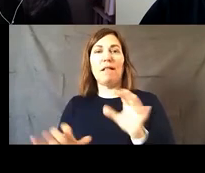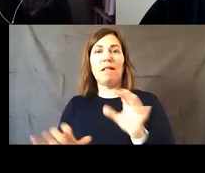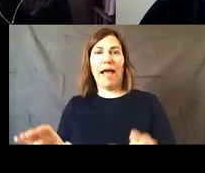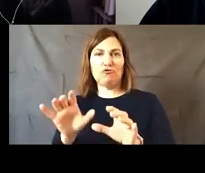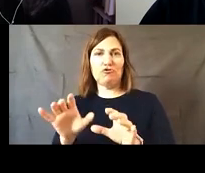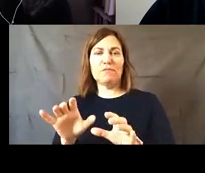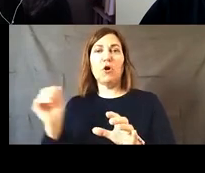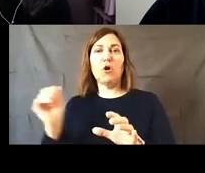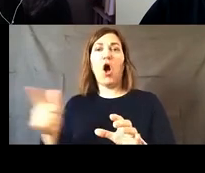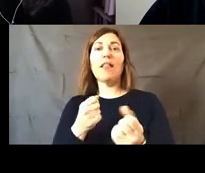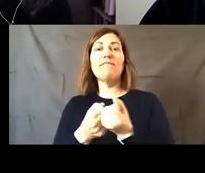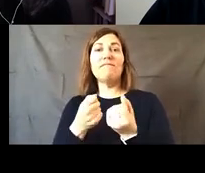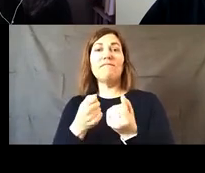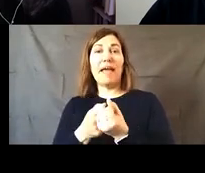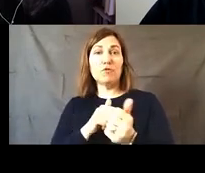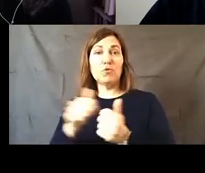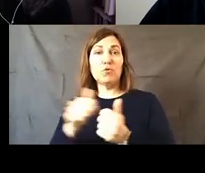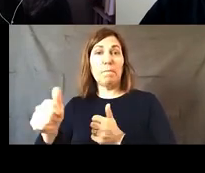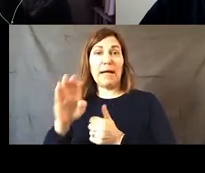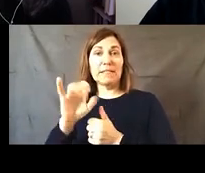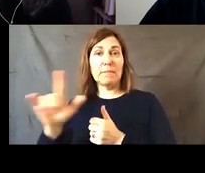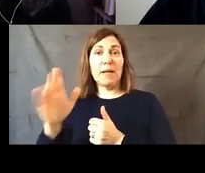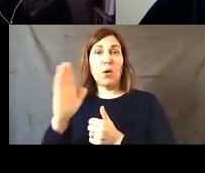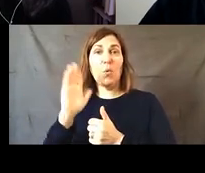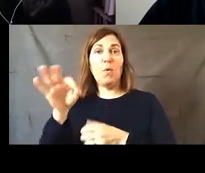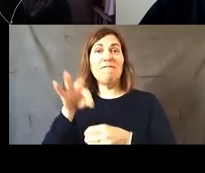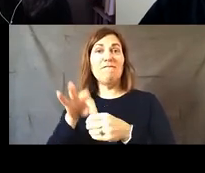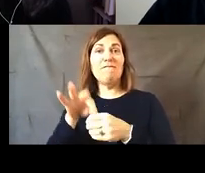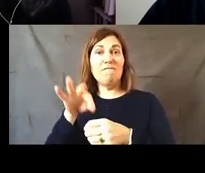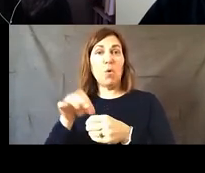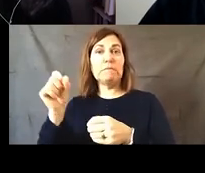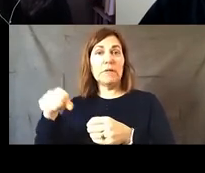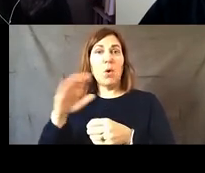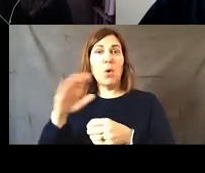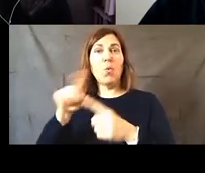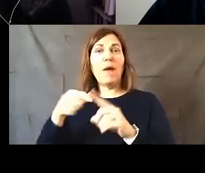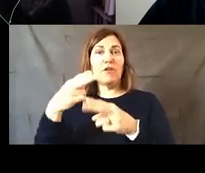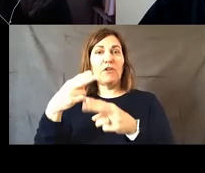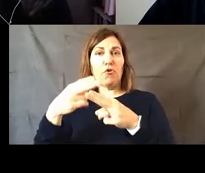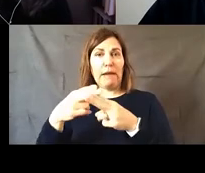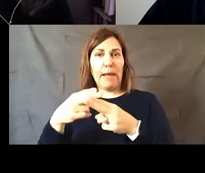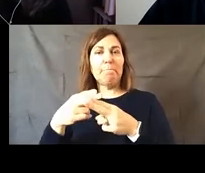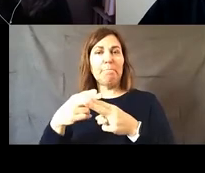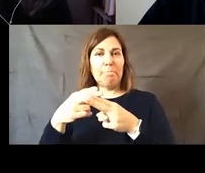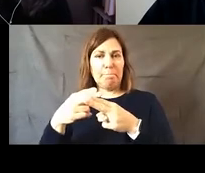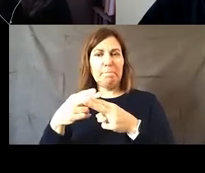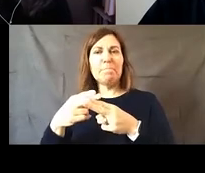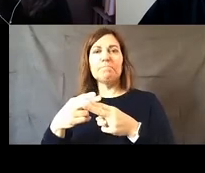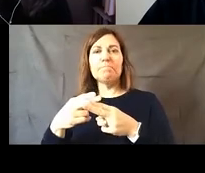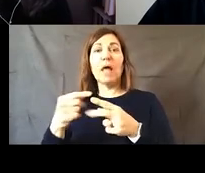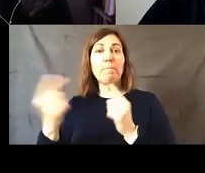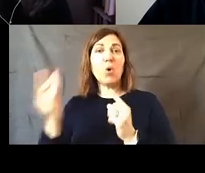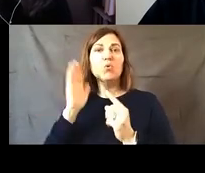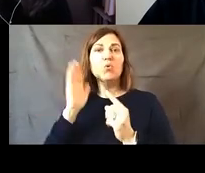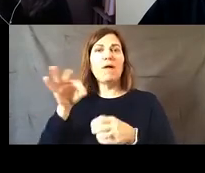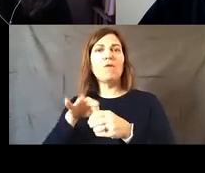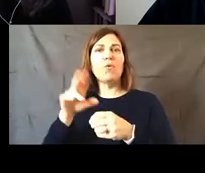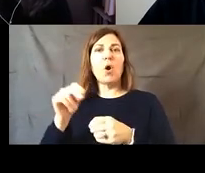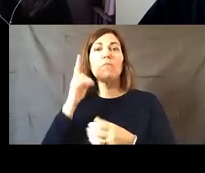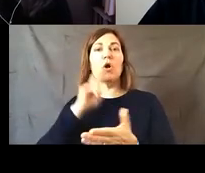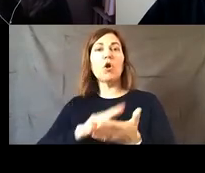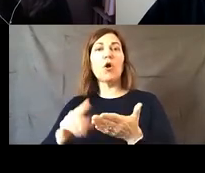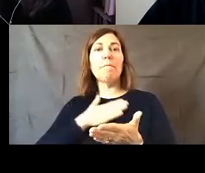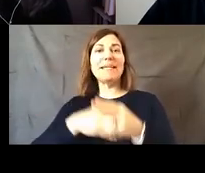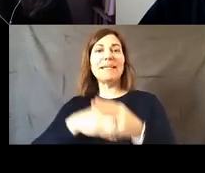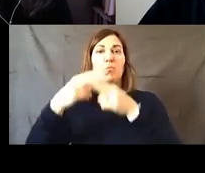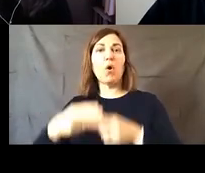favor of the passage of the bill will vote aye when their name is called. Those opposed will vote no. The clerk, please call the roll.